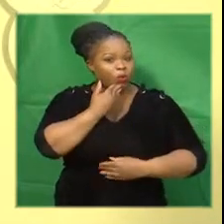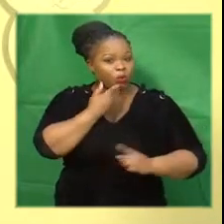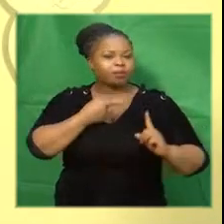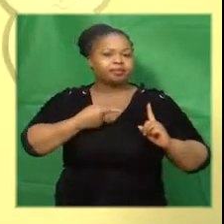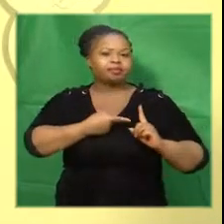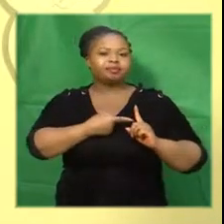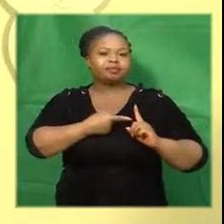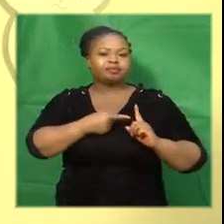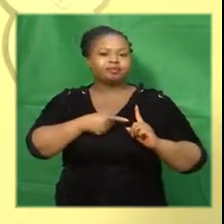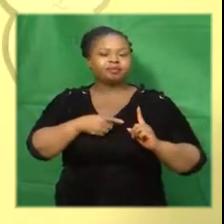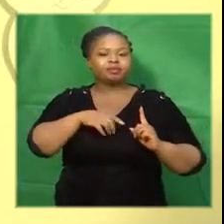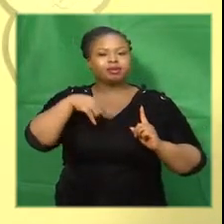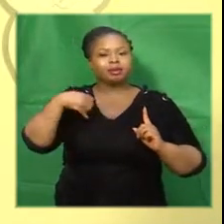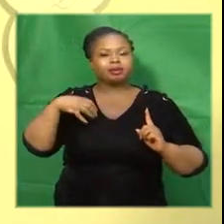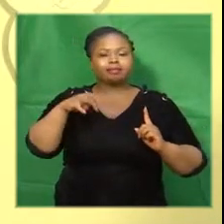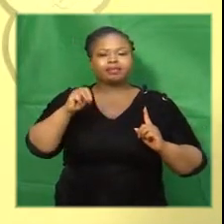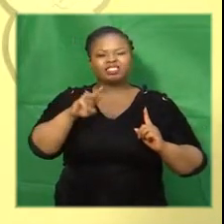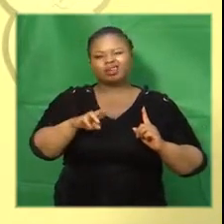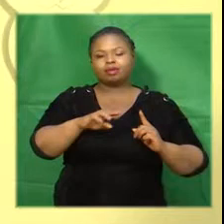Mr. Phili Mapulane.